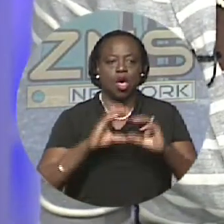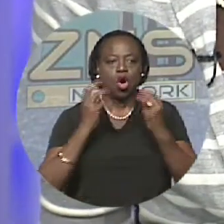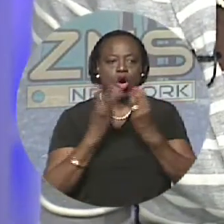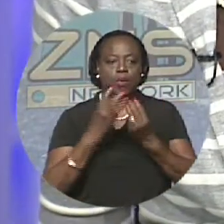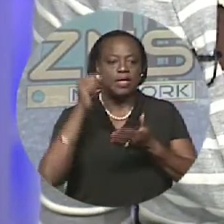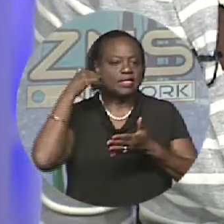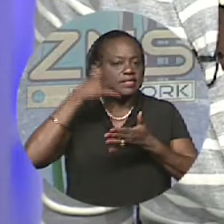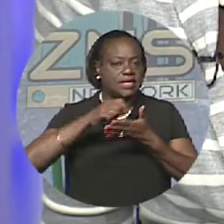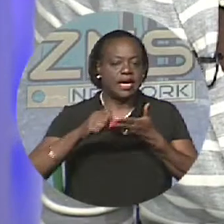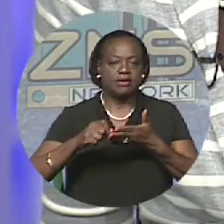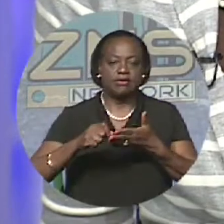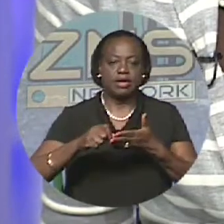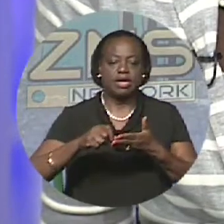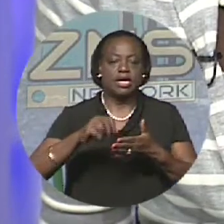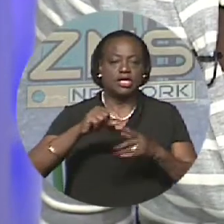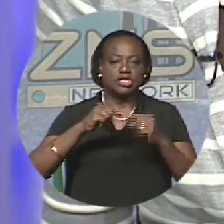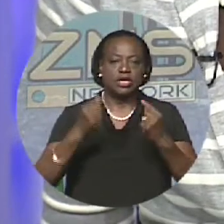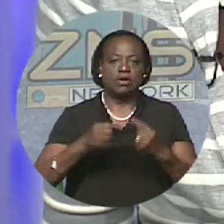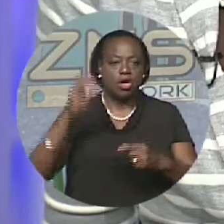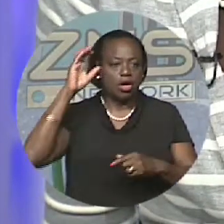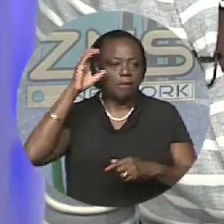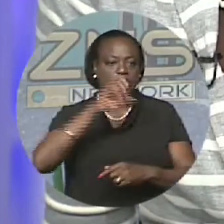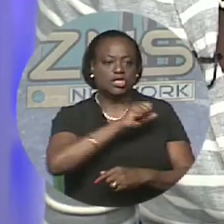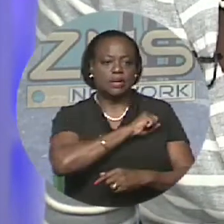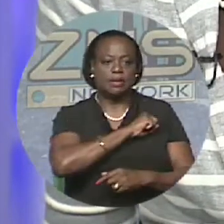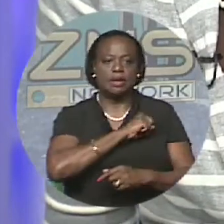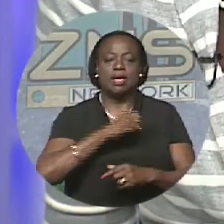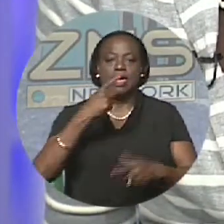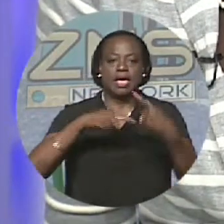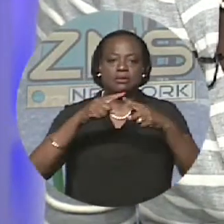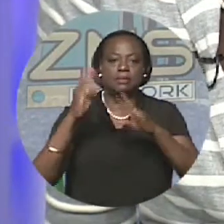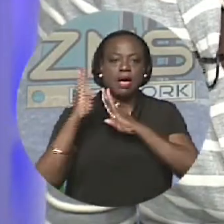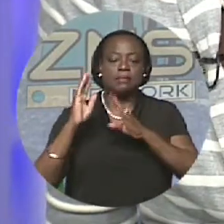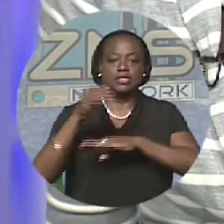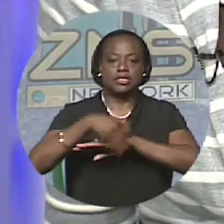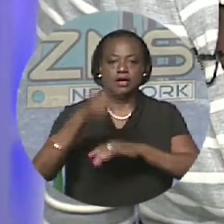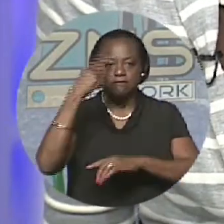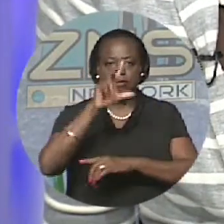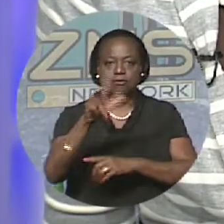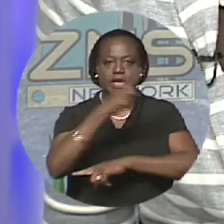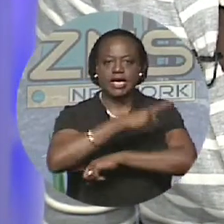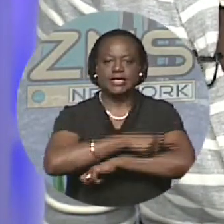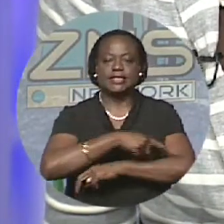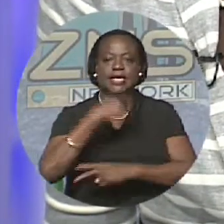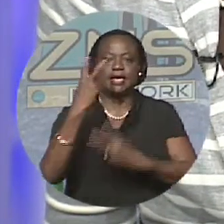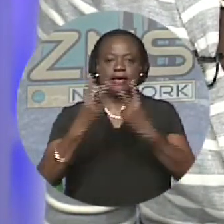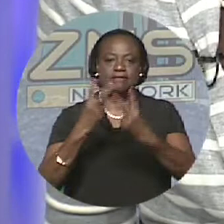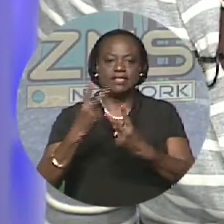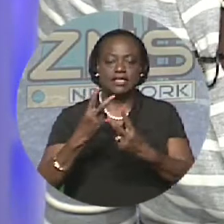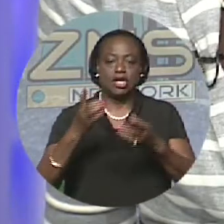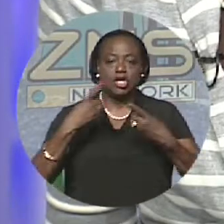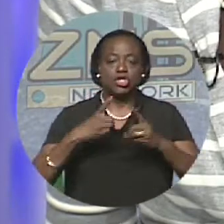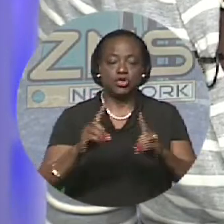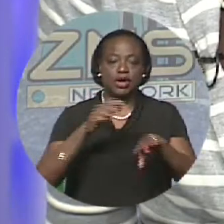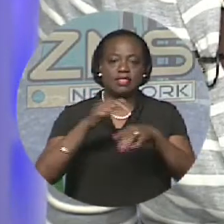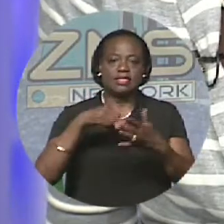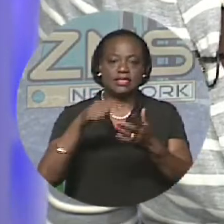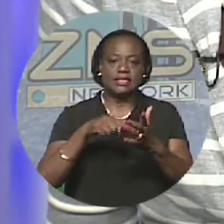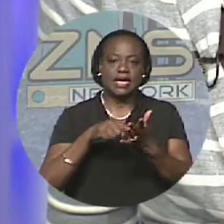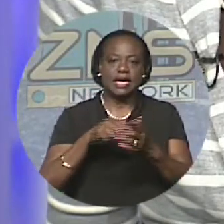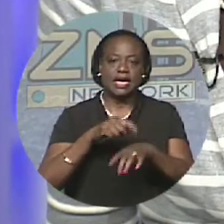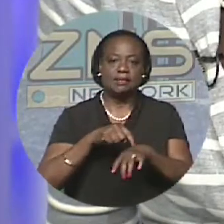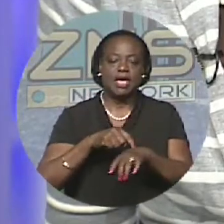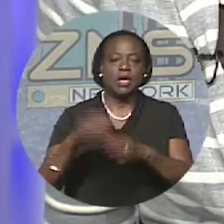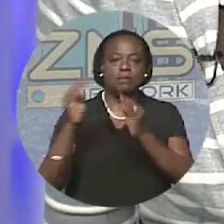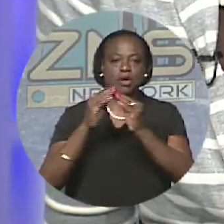Secretary General Kamalash Sharma arrived in the Bahamas today for a three-day official visit. During his trip to Nassau, Mr. Sharma will meet with the